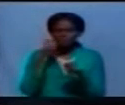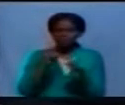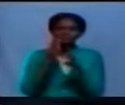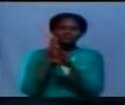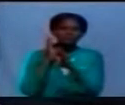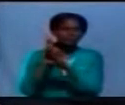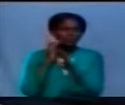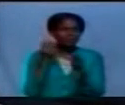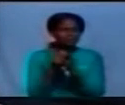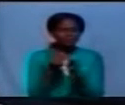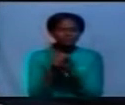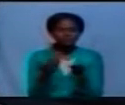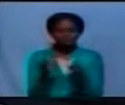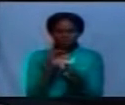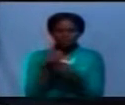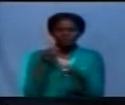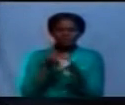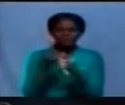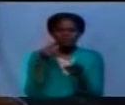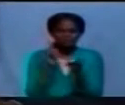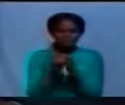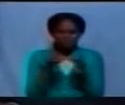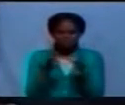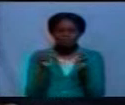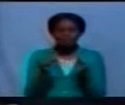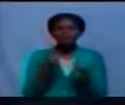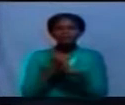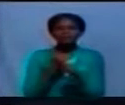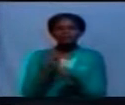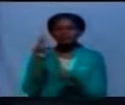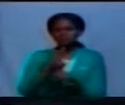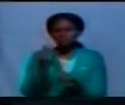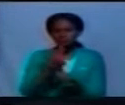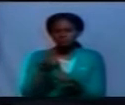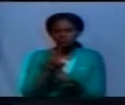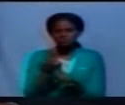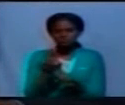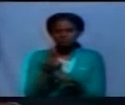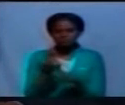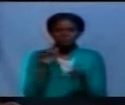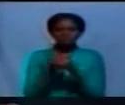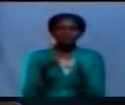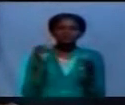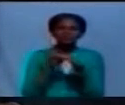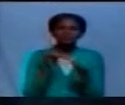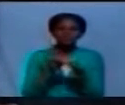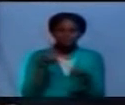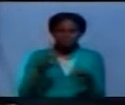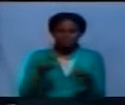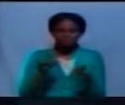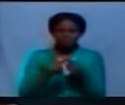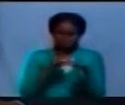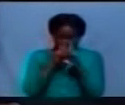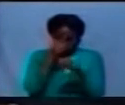withdraw the money, when in actual sense, they can embrace the usage of card payments. They need not necessarily carry cash, because